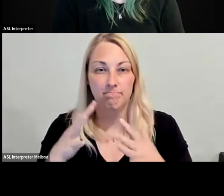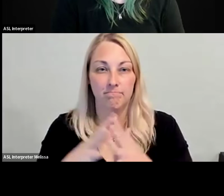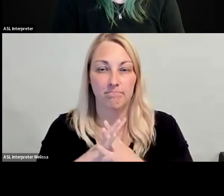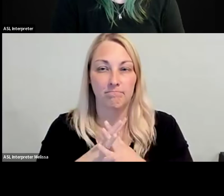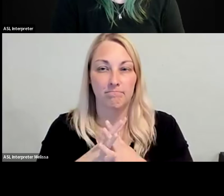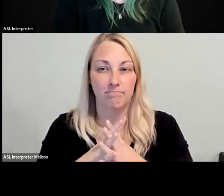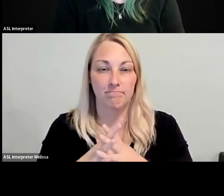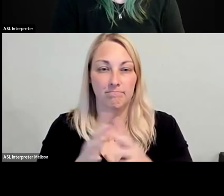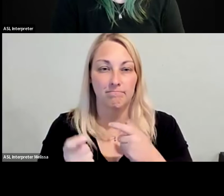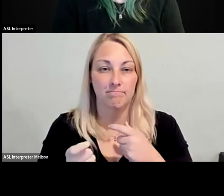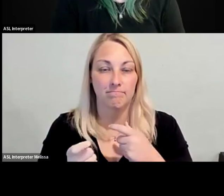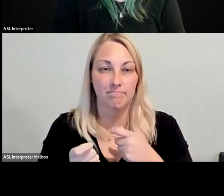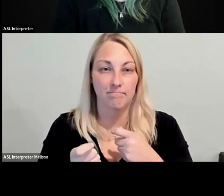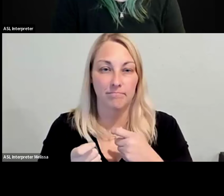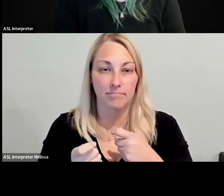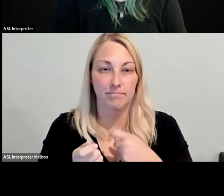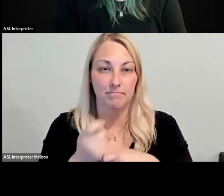Okay.